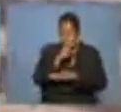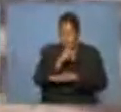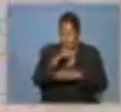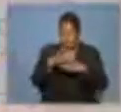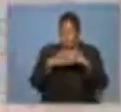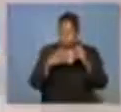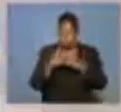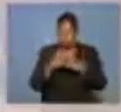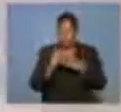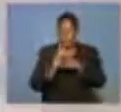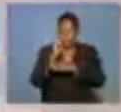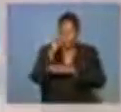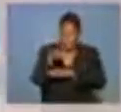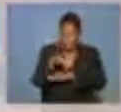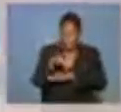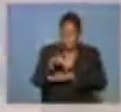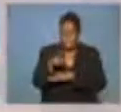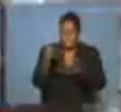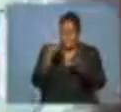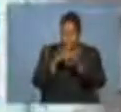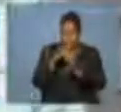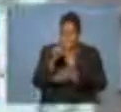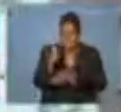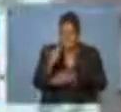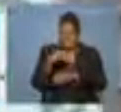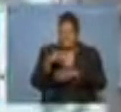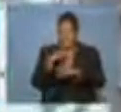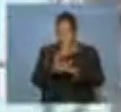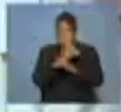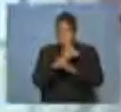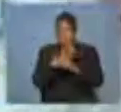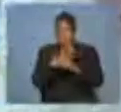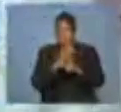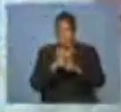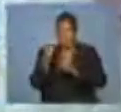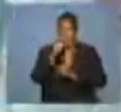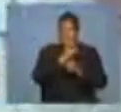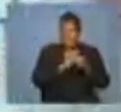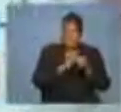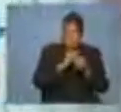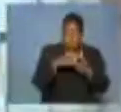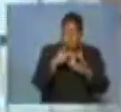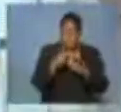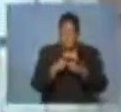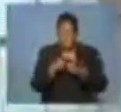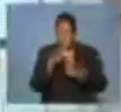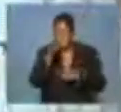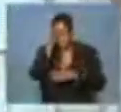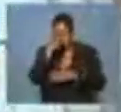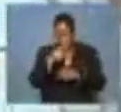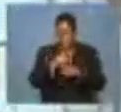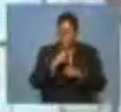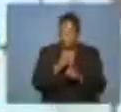native plants that the dune restores itself. So you have natural defense from the storm as opposed to depending on man-made defenses.